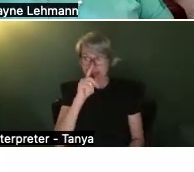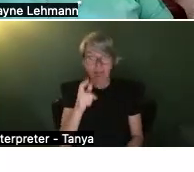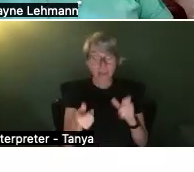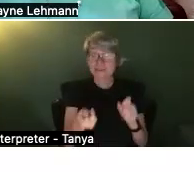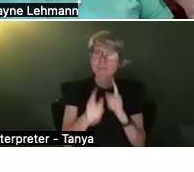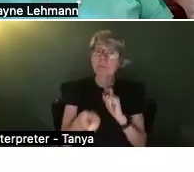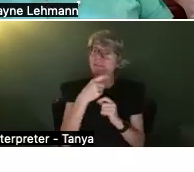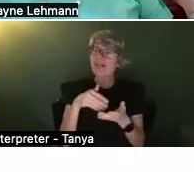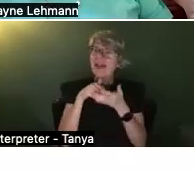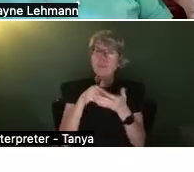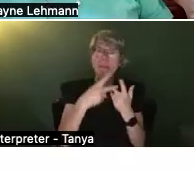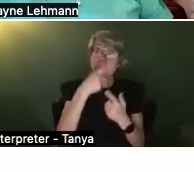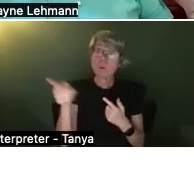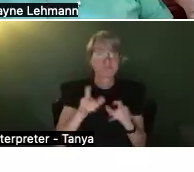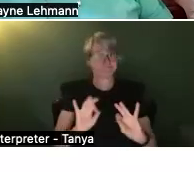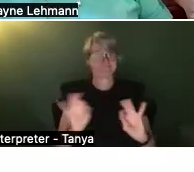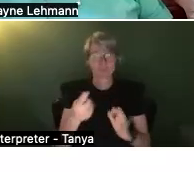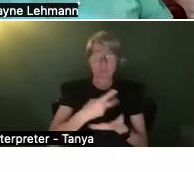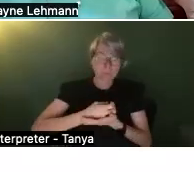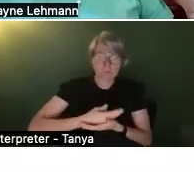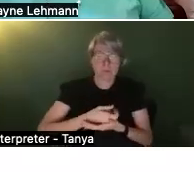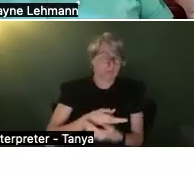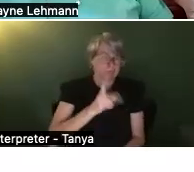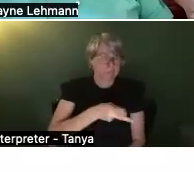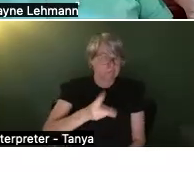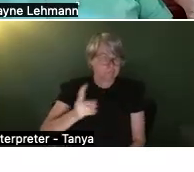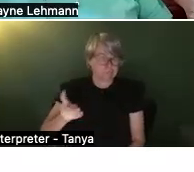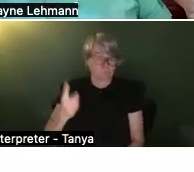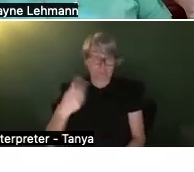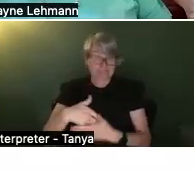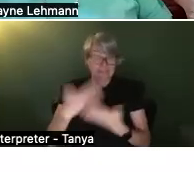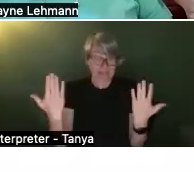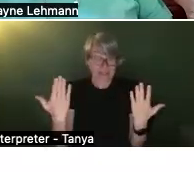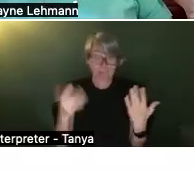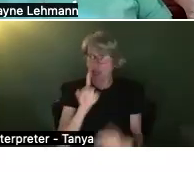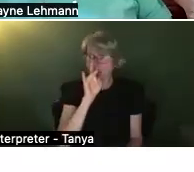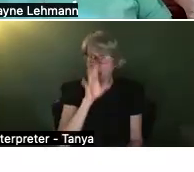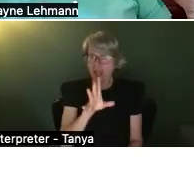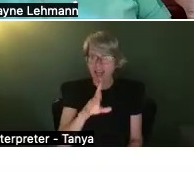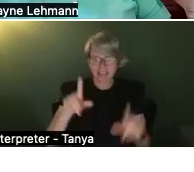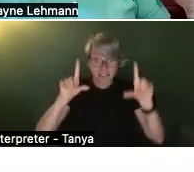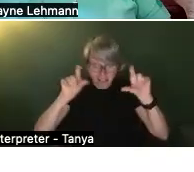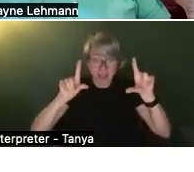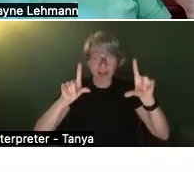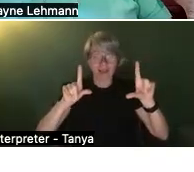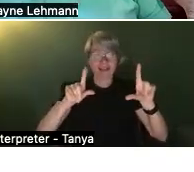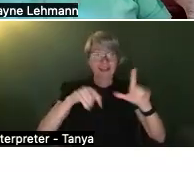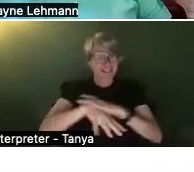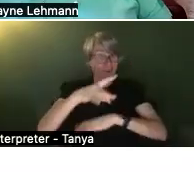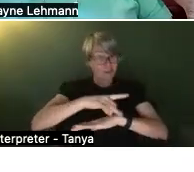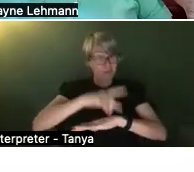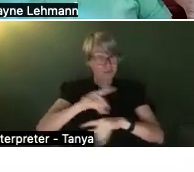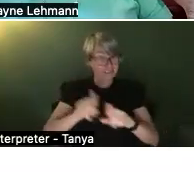would have multiple seizures in a day. By chance, I've got photos of Sarah during this